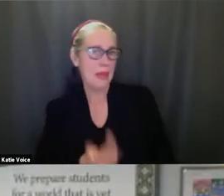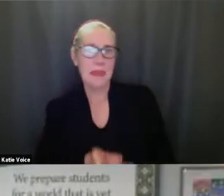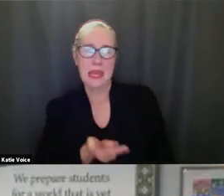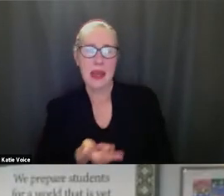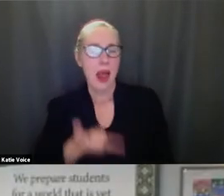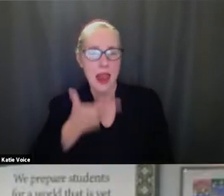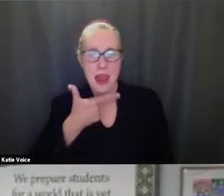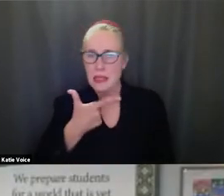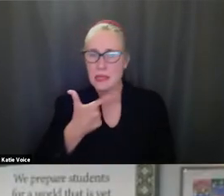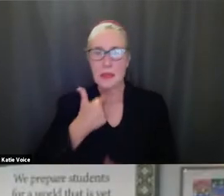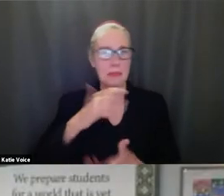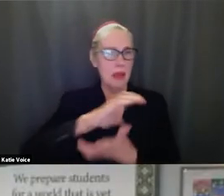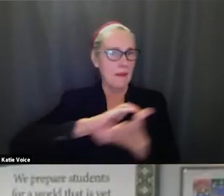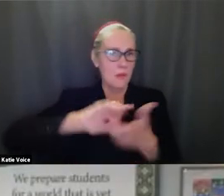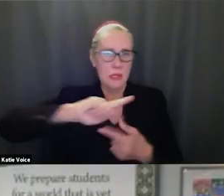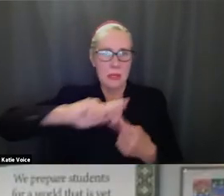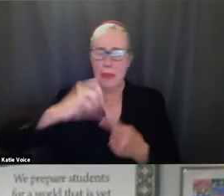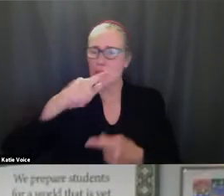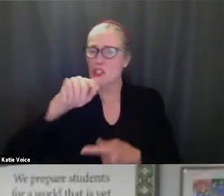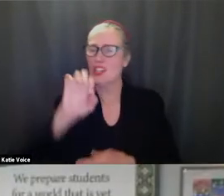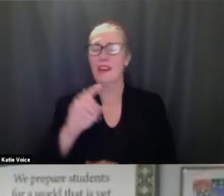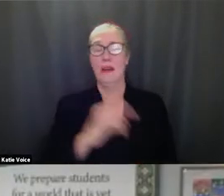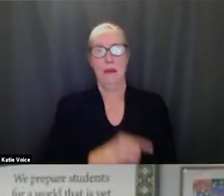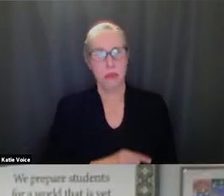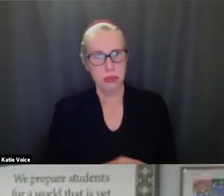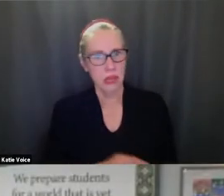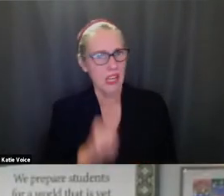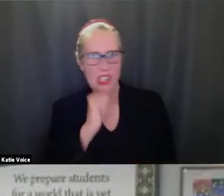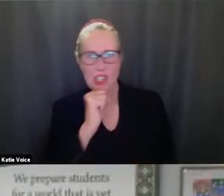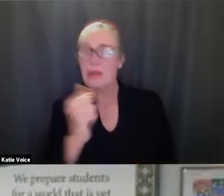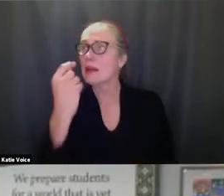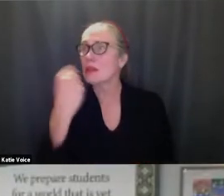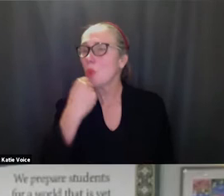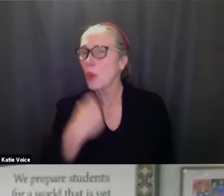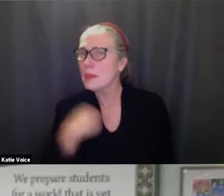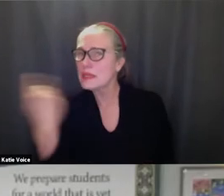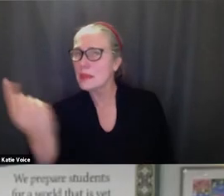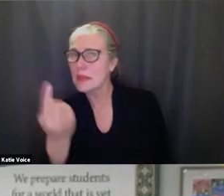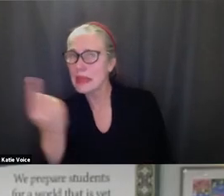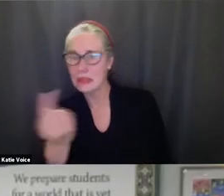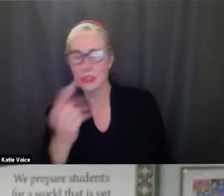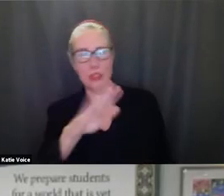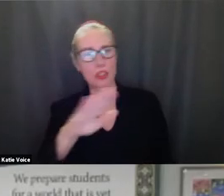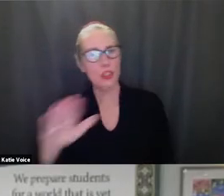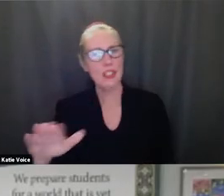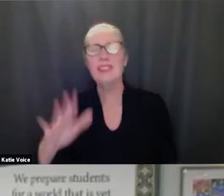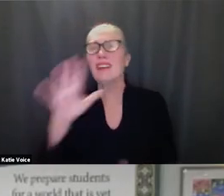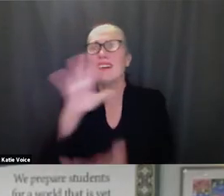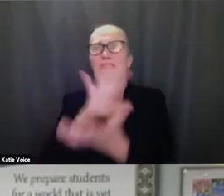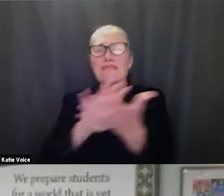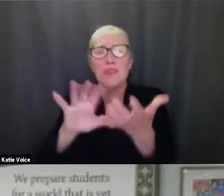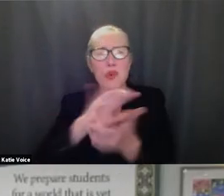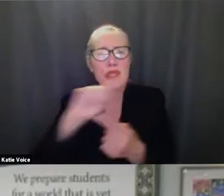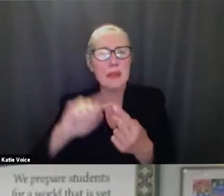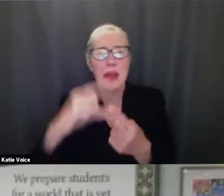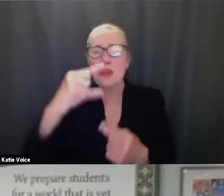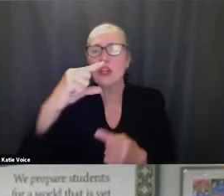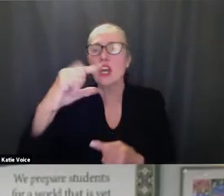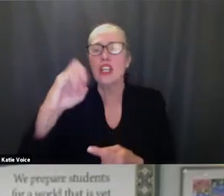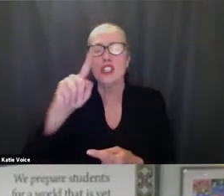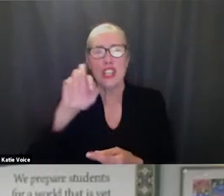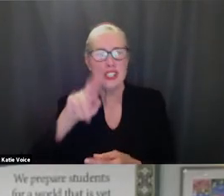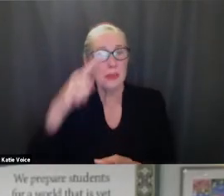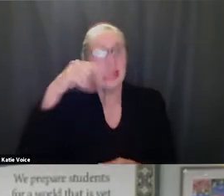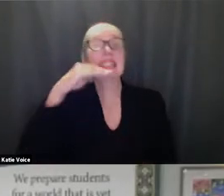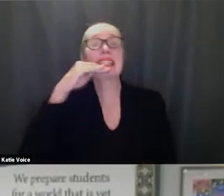gender thank god i wasn't being taught or told something else children are so confused about their gender because of the lies